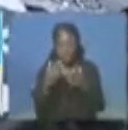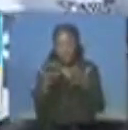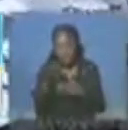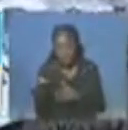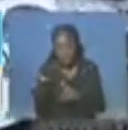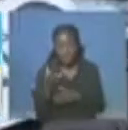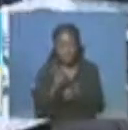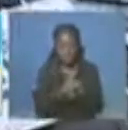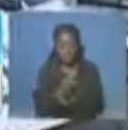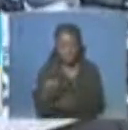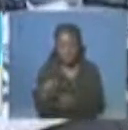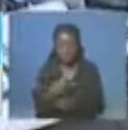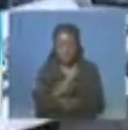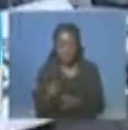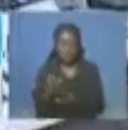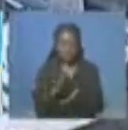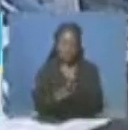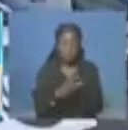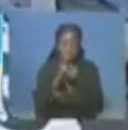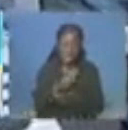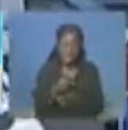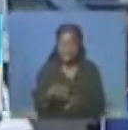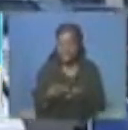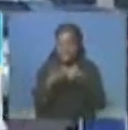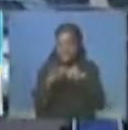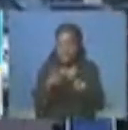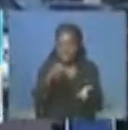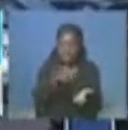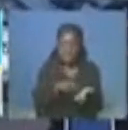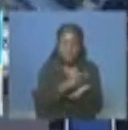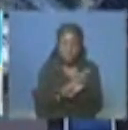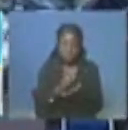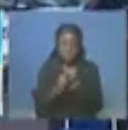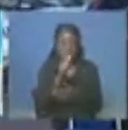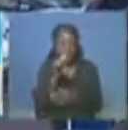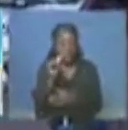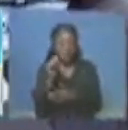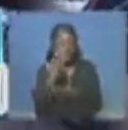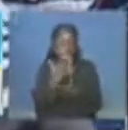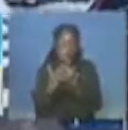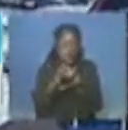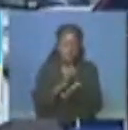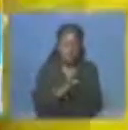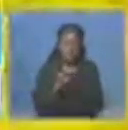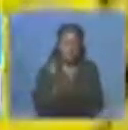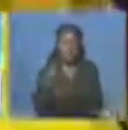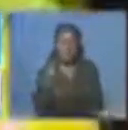that the schools need for preparation has been delivered as of this week. Yesterday, I know some received theirs, and so we're ready